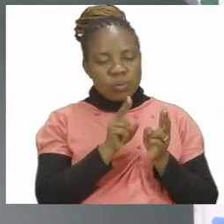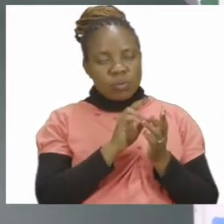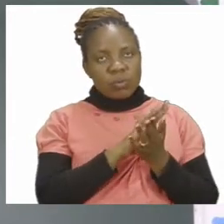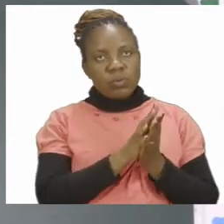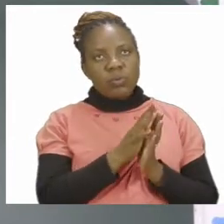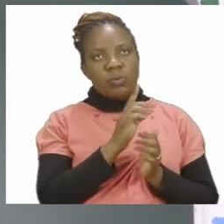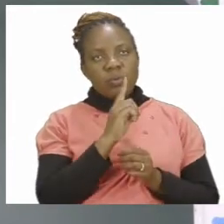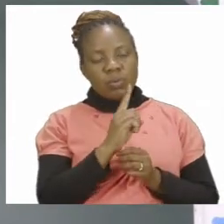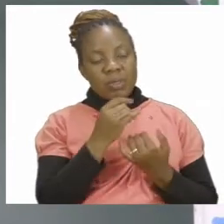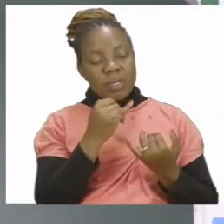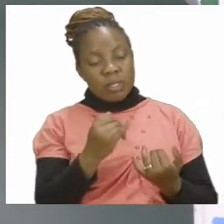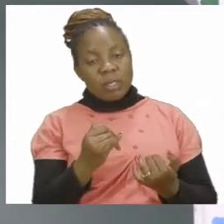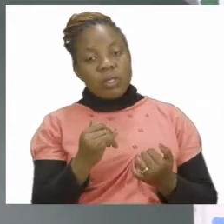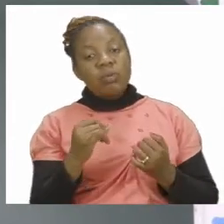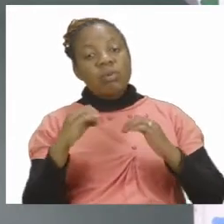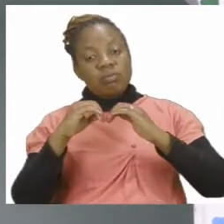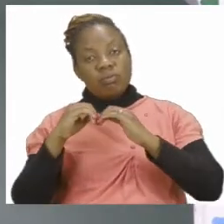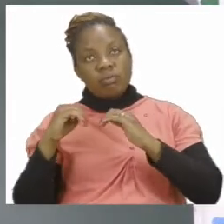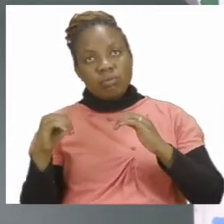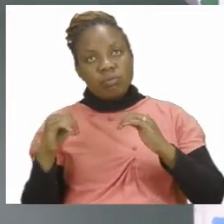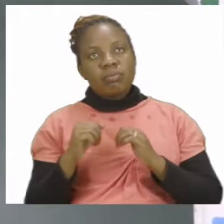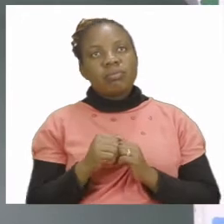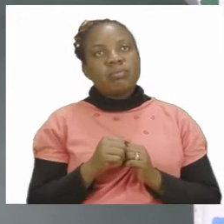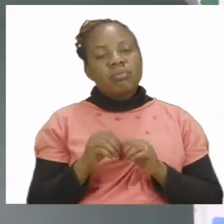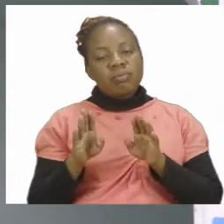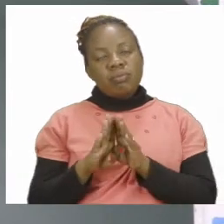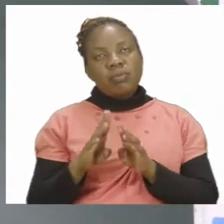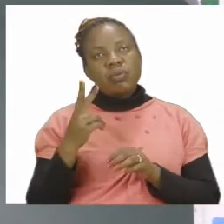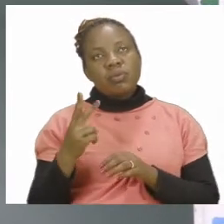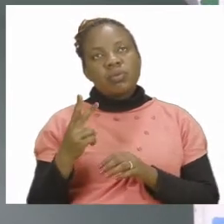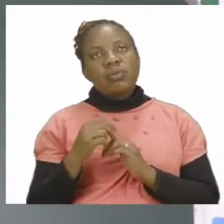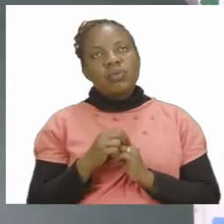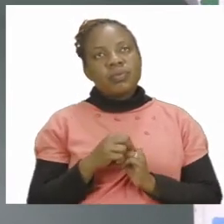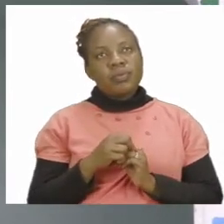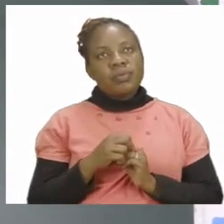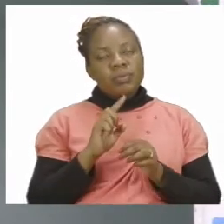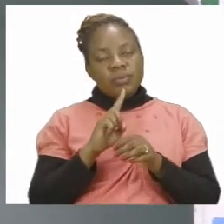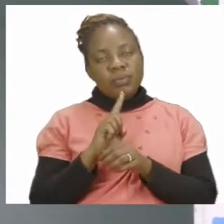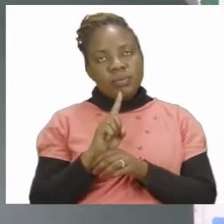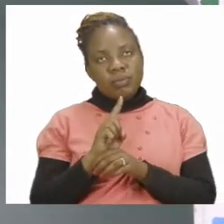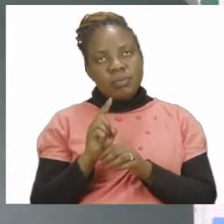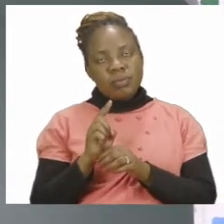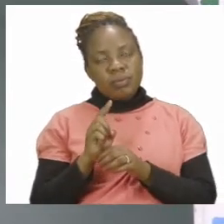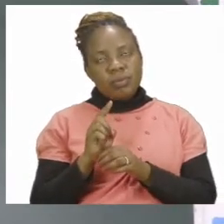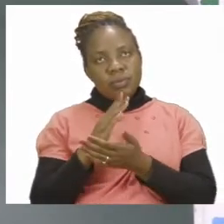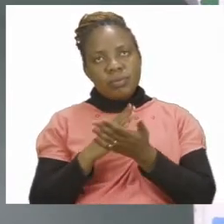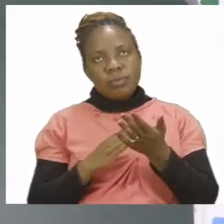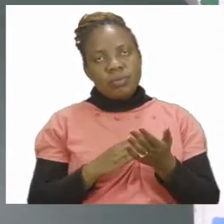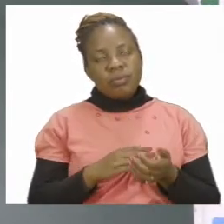one word, we have to make two words. So the first part of the word is the